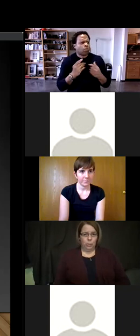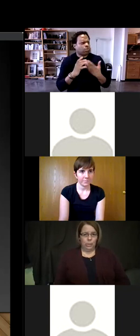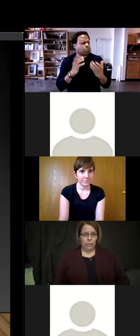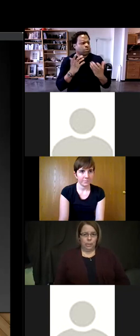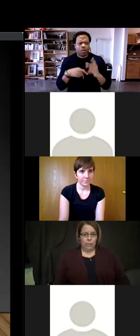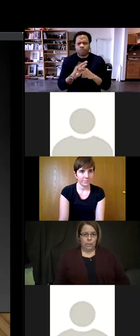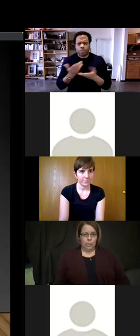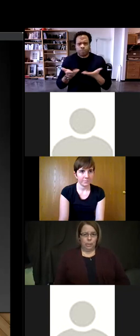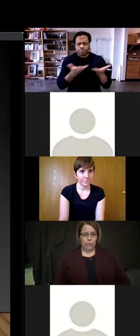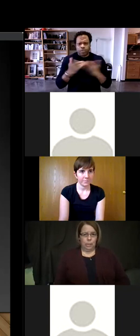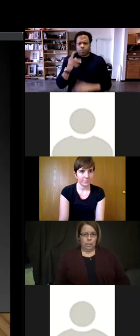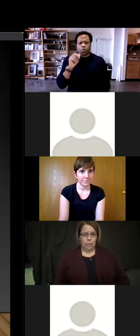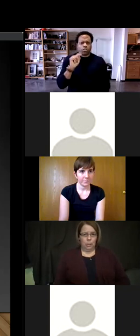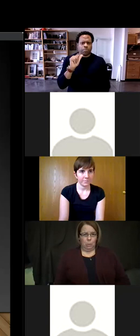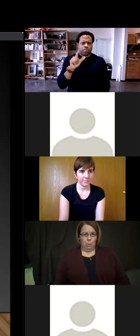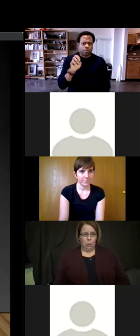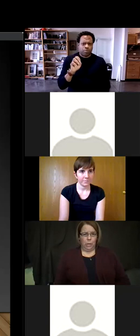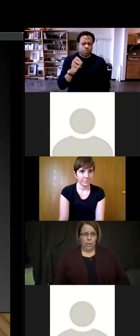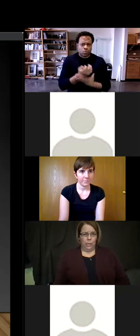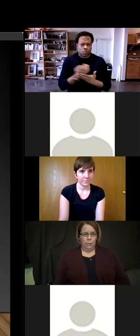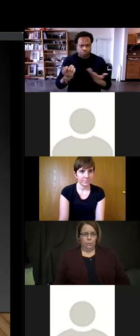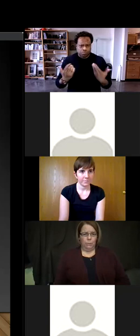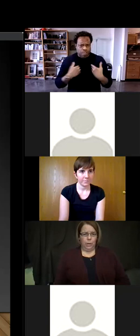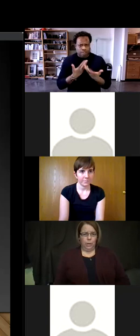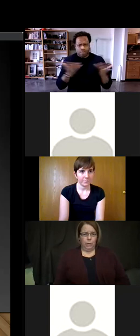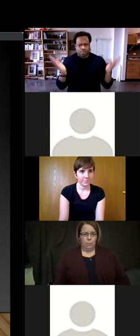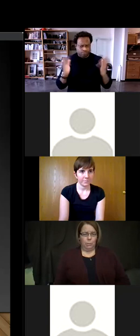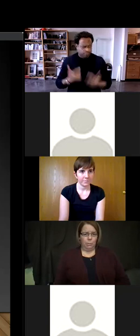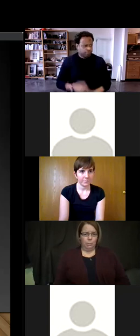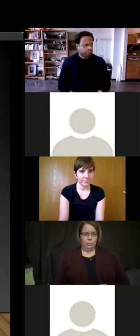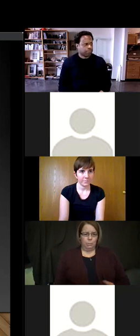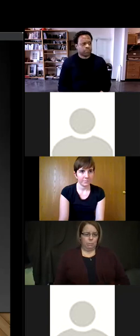So in person, what kind of